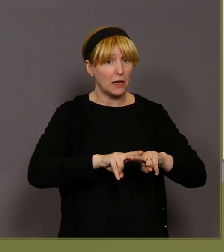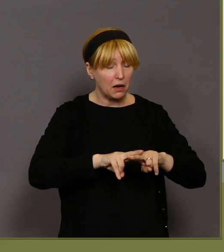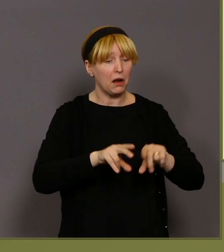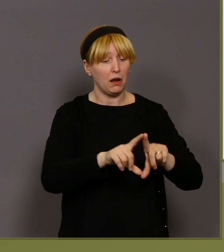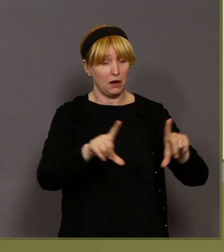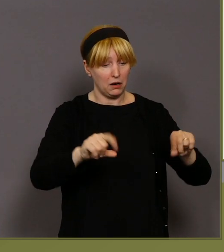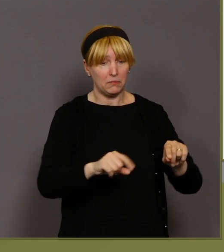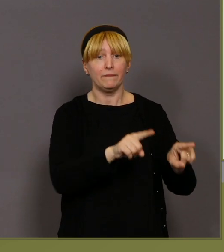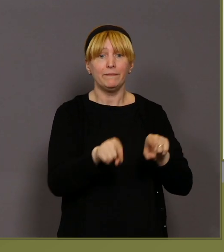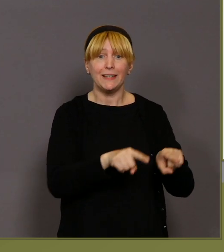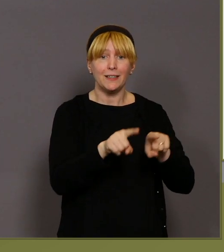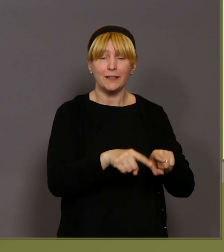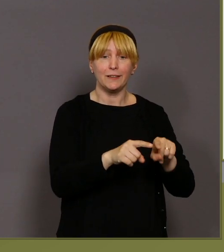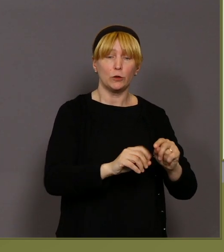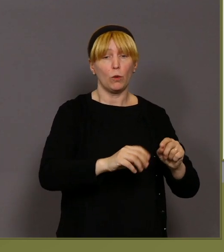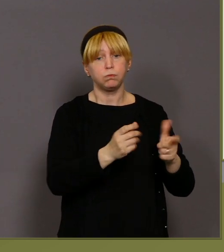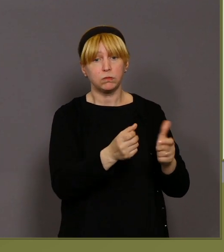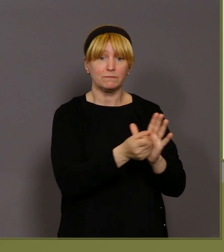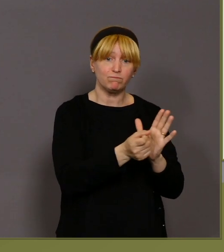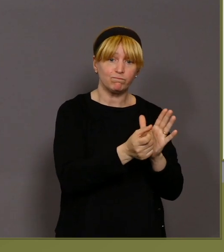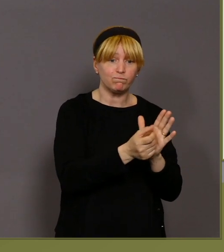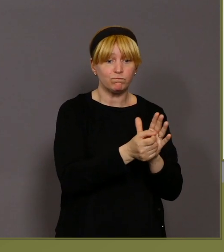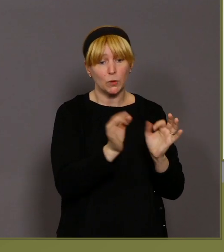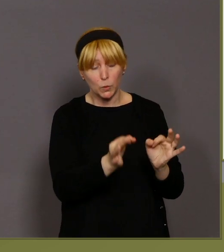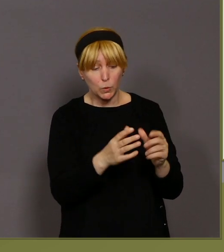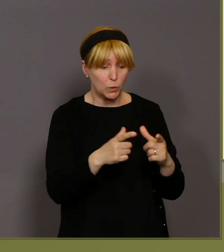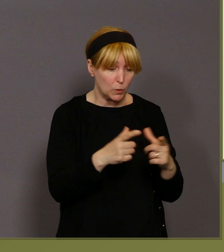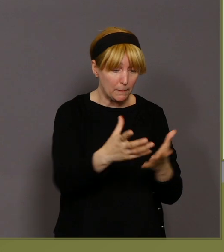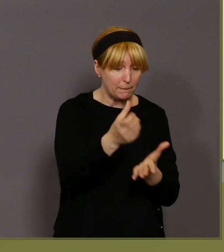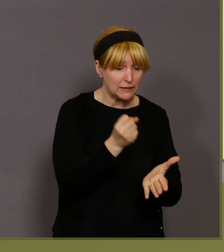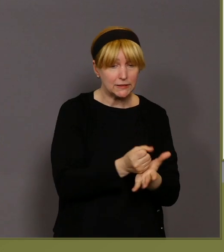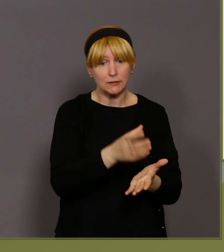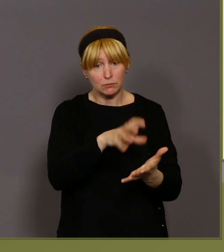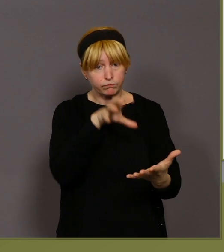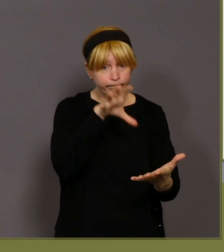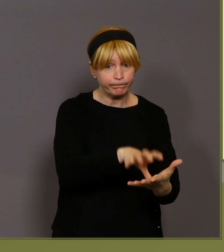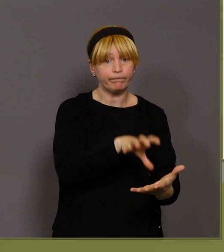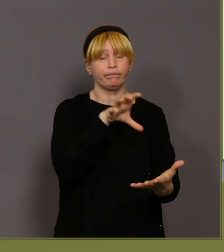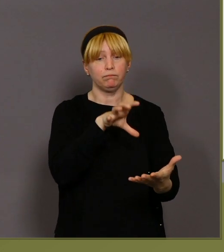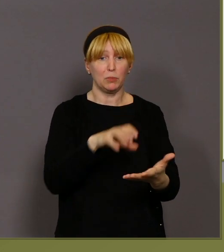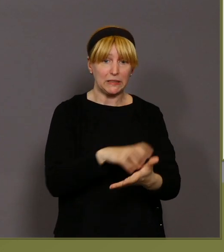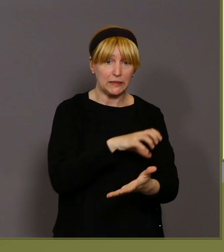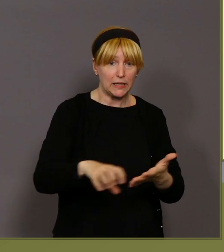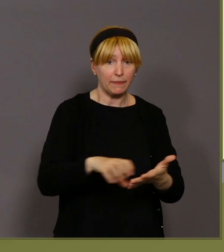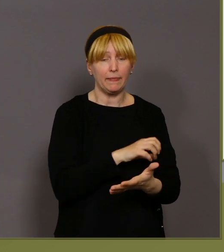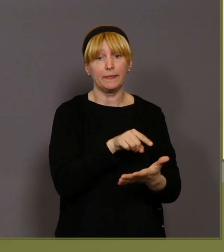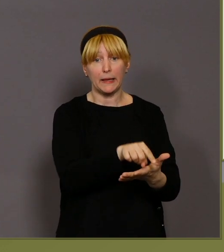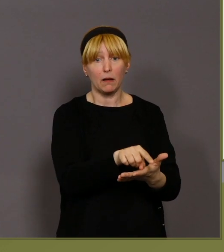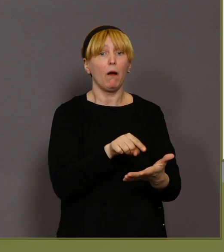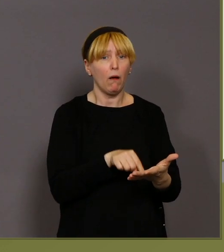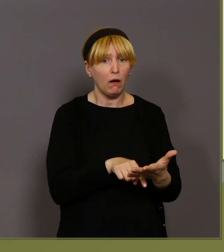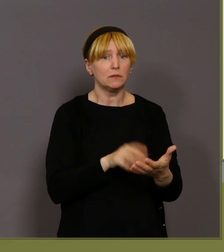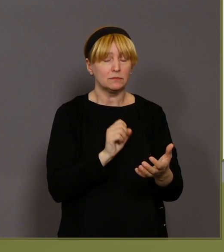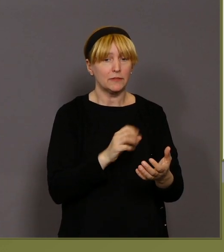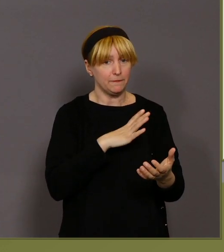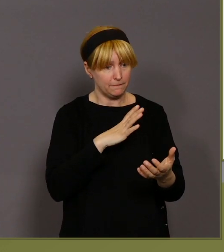video explaining how to put your passport on the scanning area. So then if things are